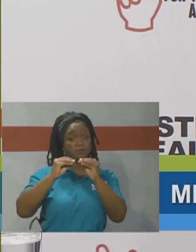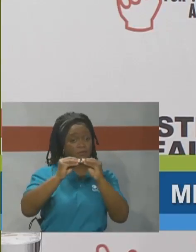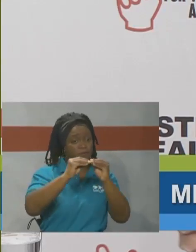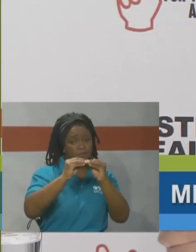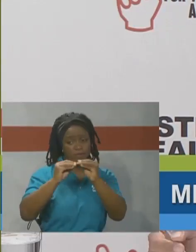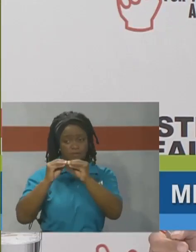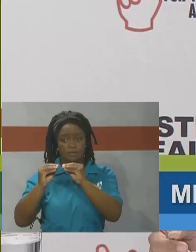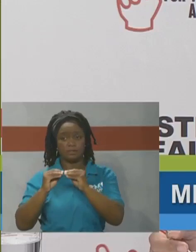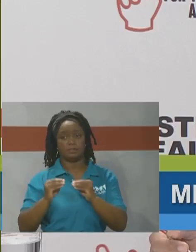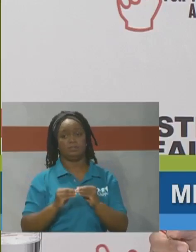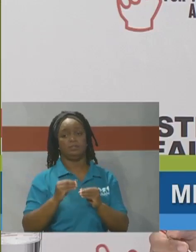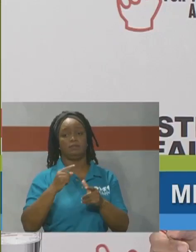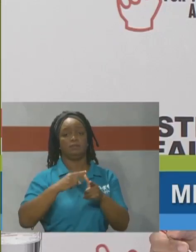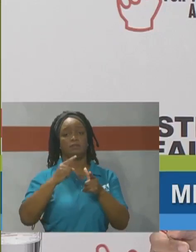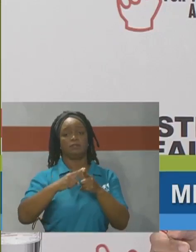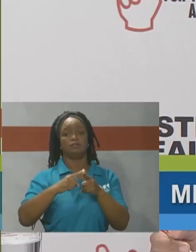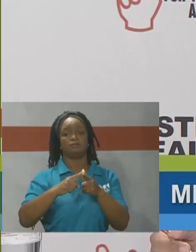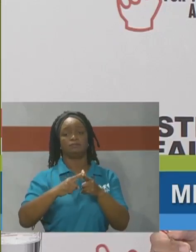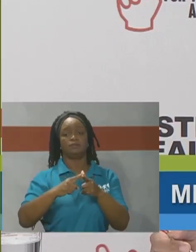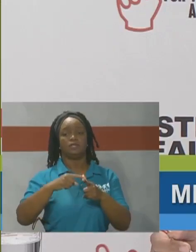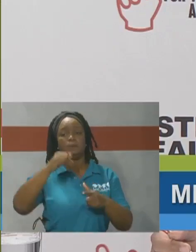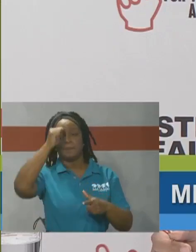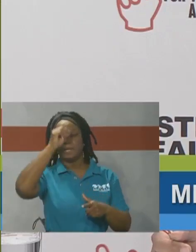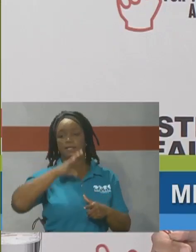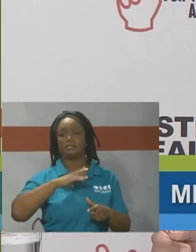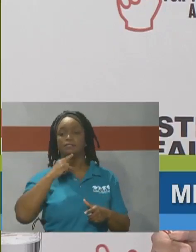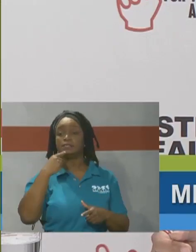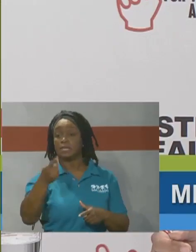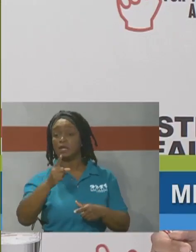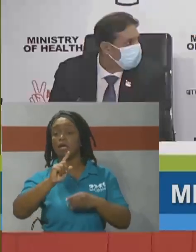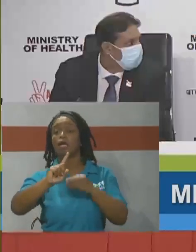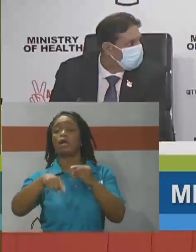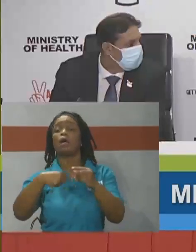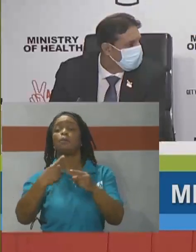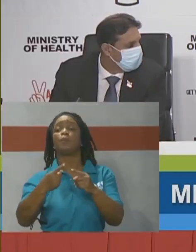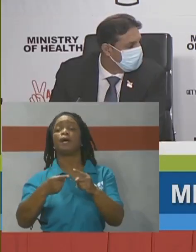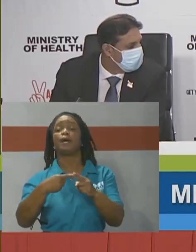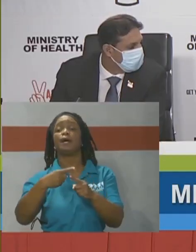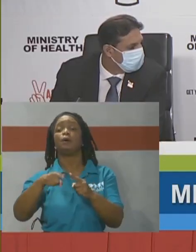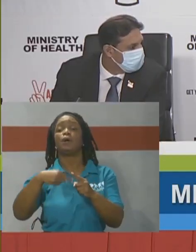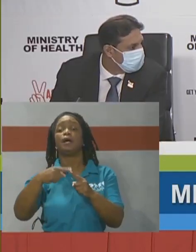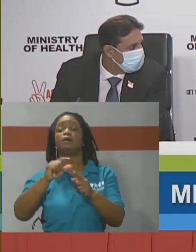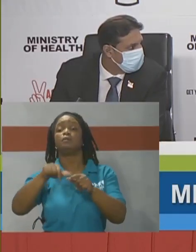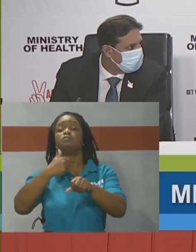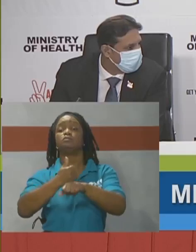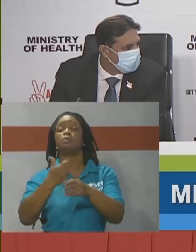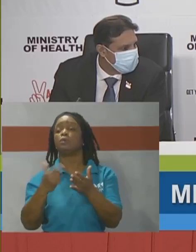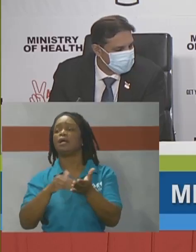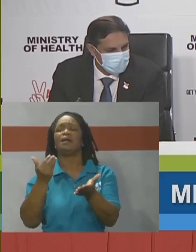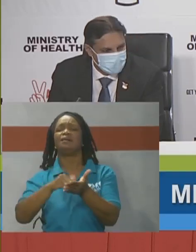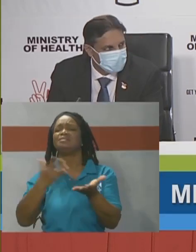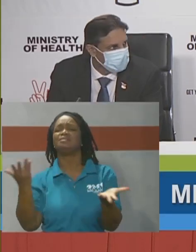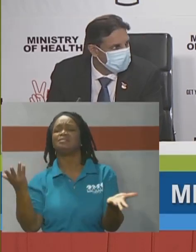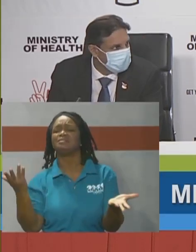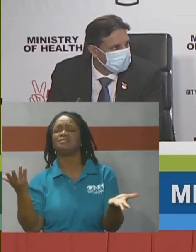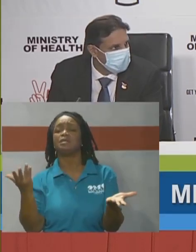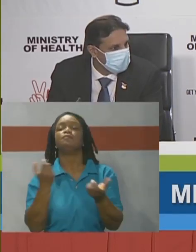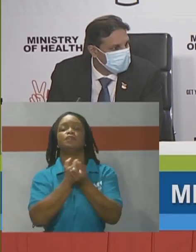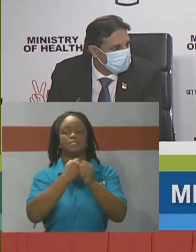will advise me when we are to roll out. What was the second question, Clint? The safe zone,